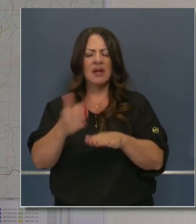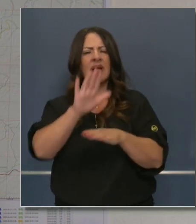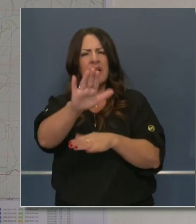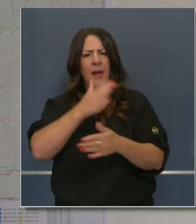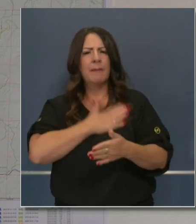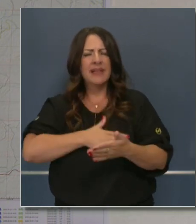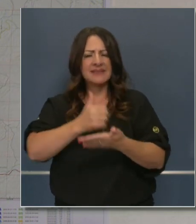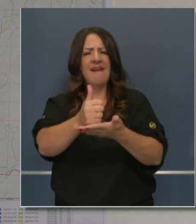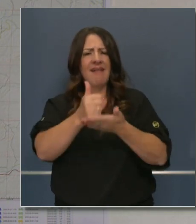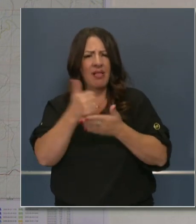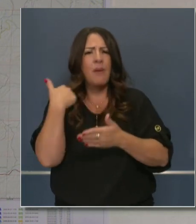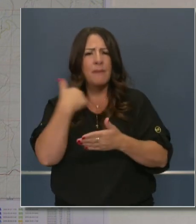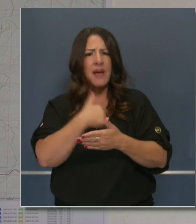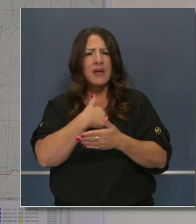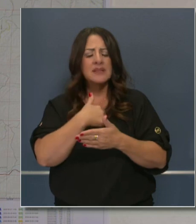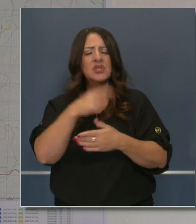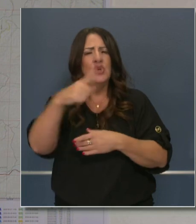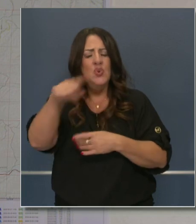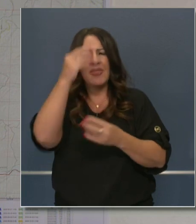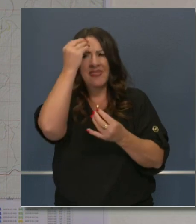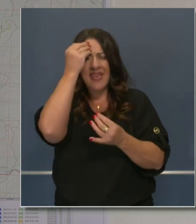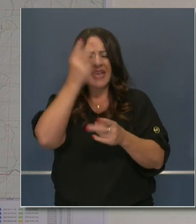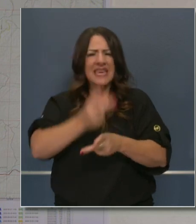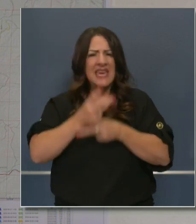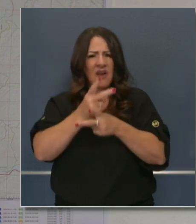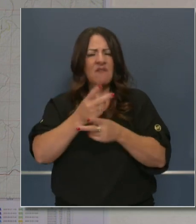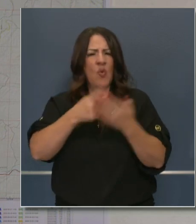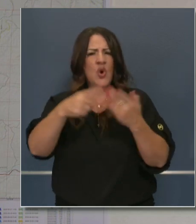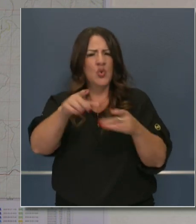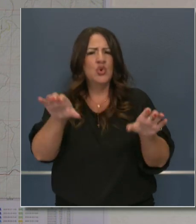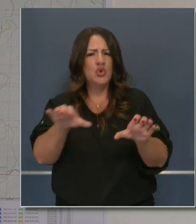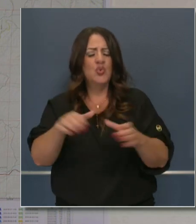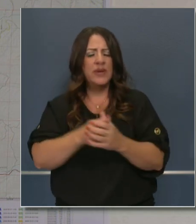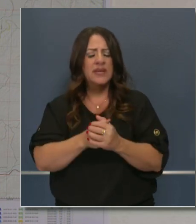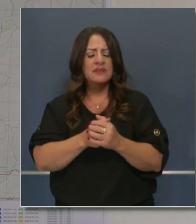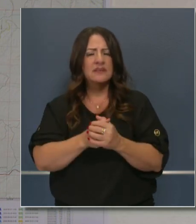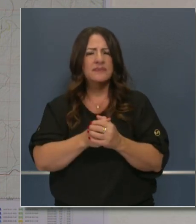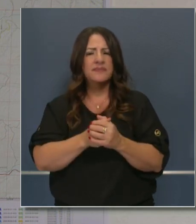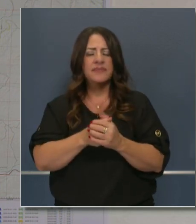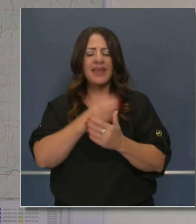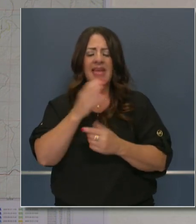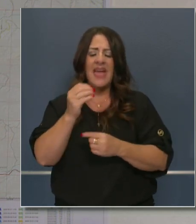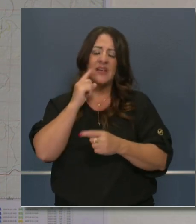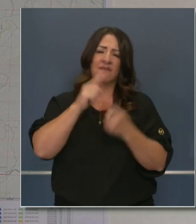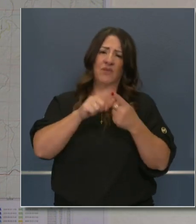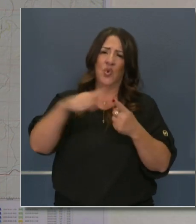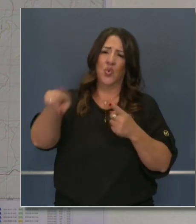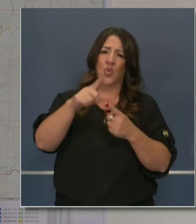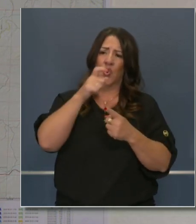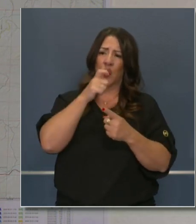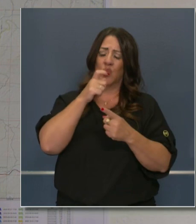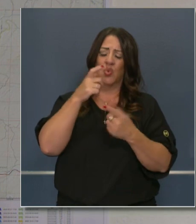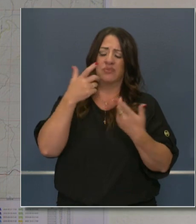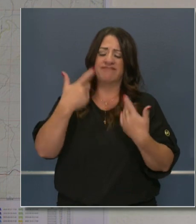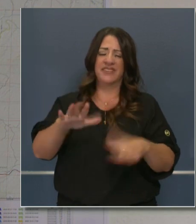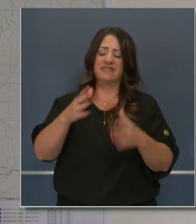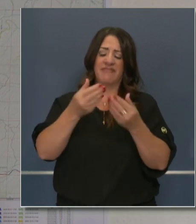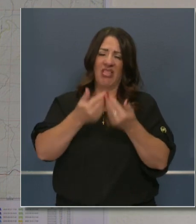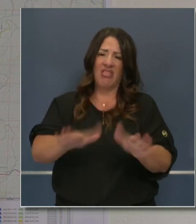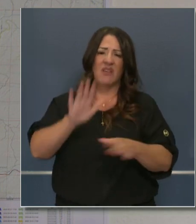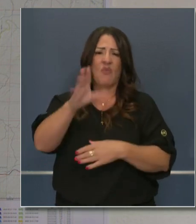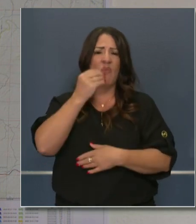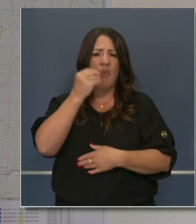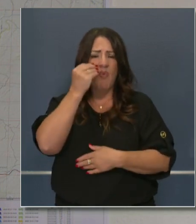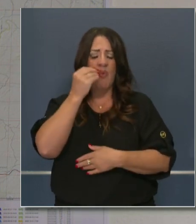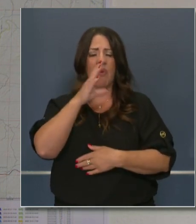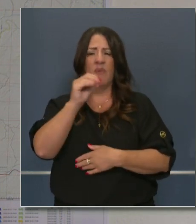With everything that you do, please think about that. And finally, for those that have lost loved ones, those that have lost homes in our communities, we're here